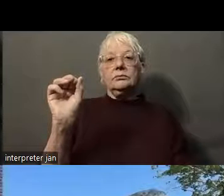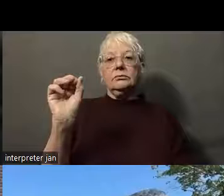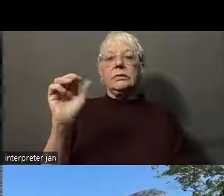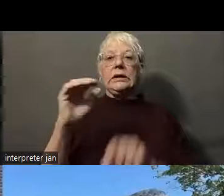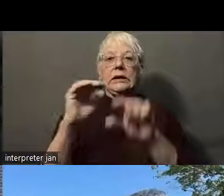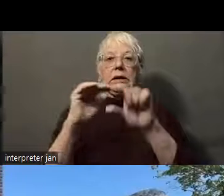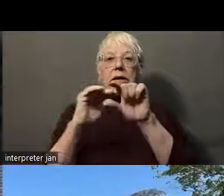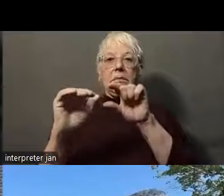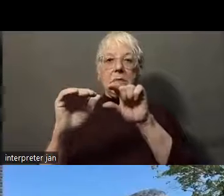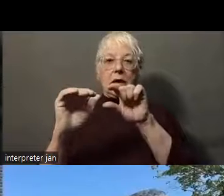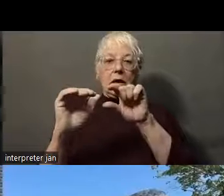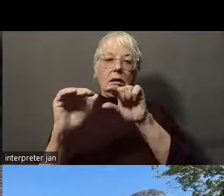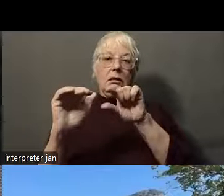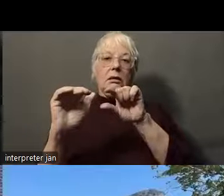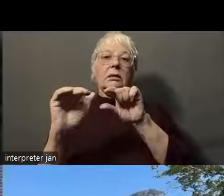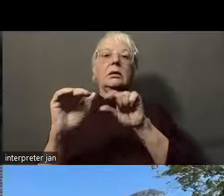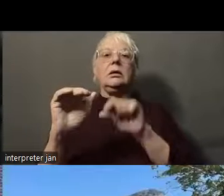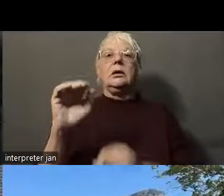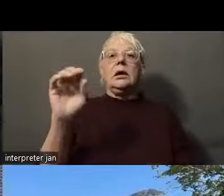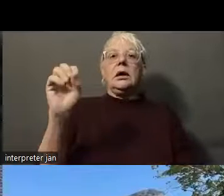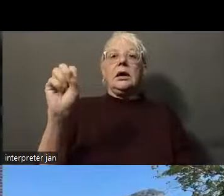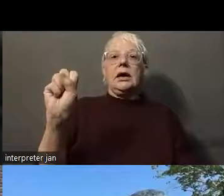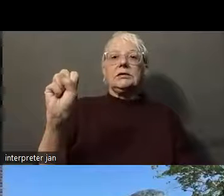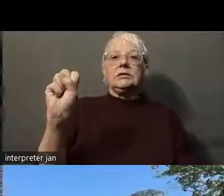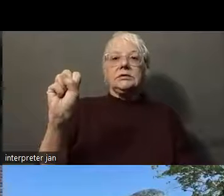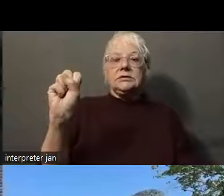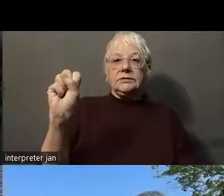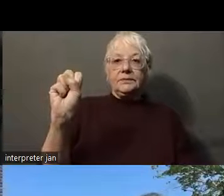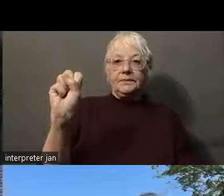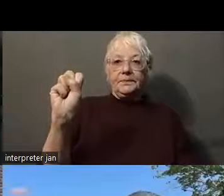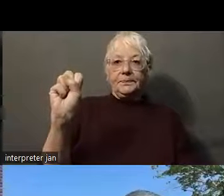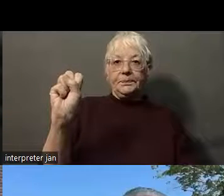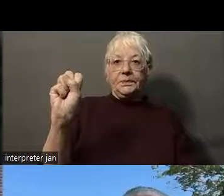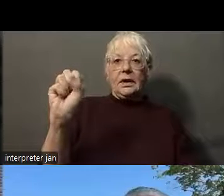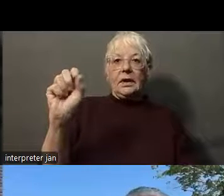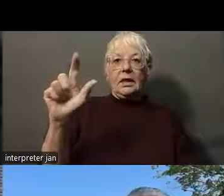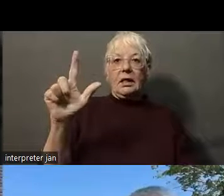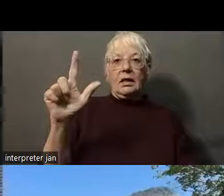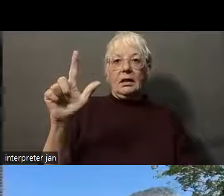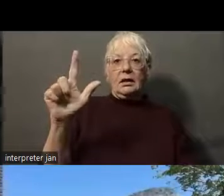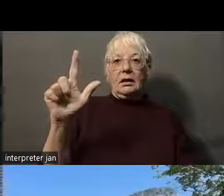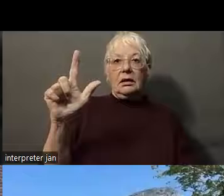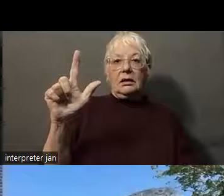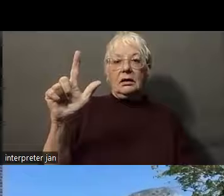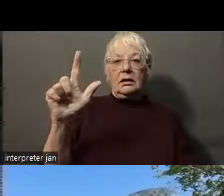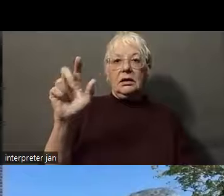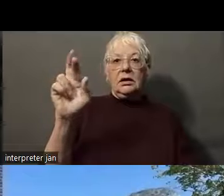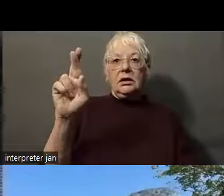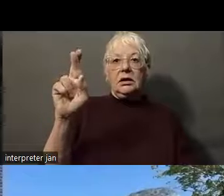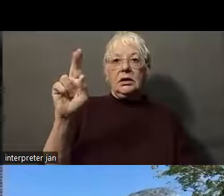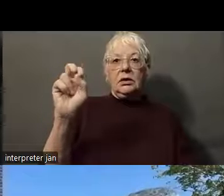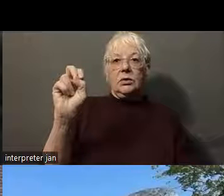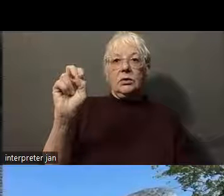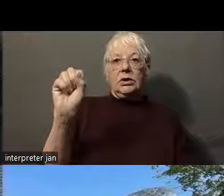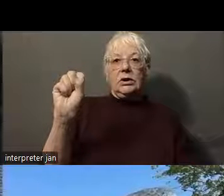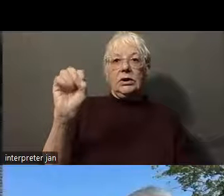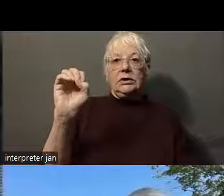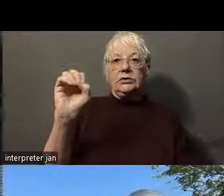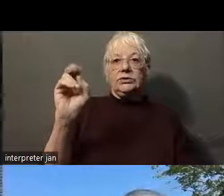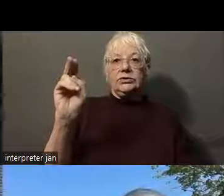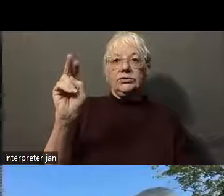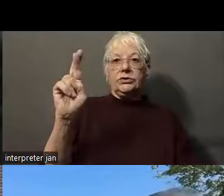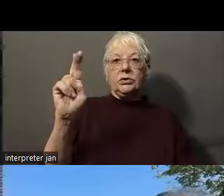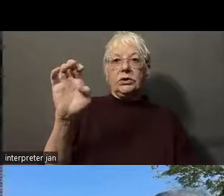email that is S as in Sam, L resources,